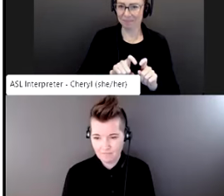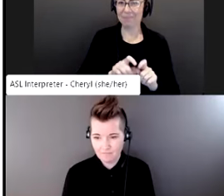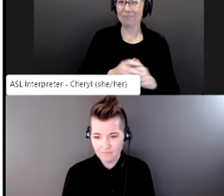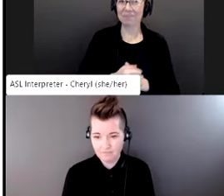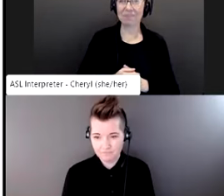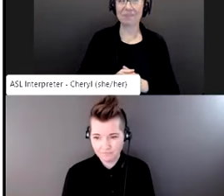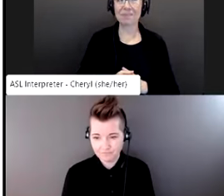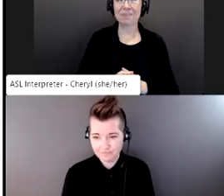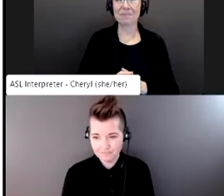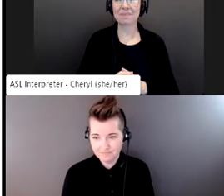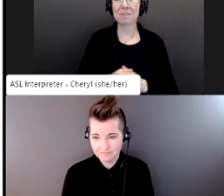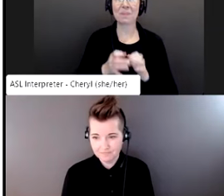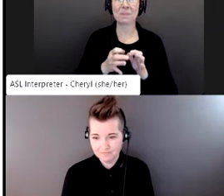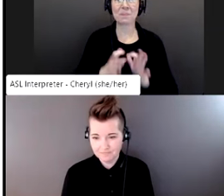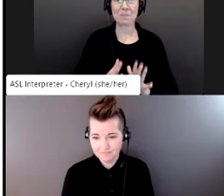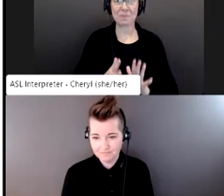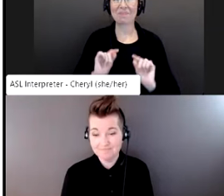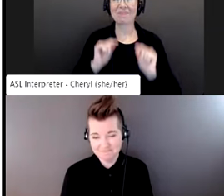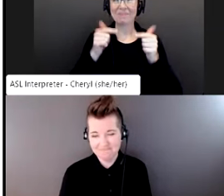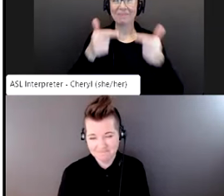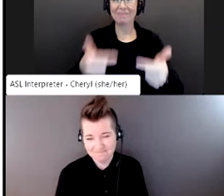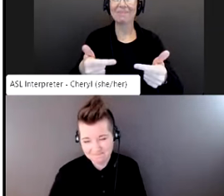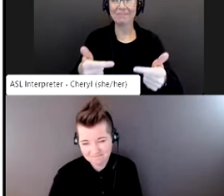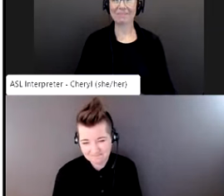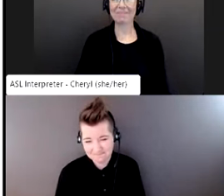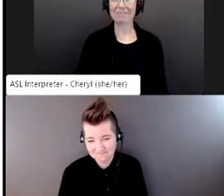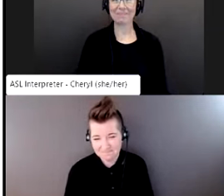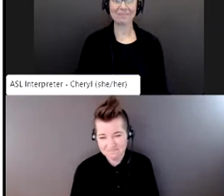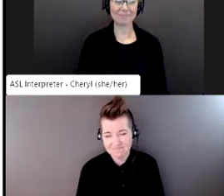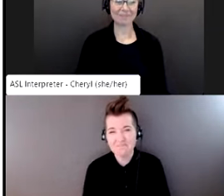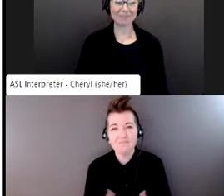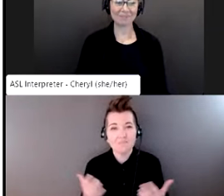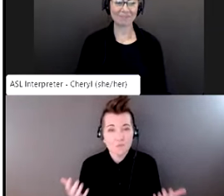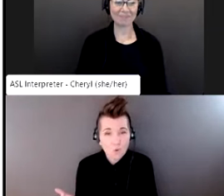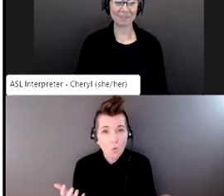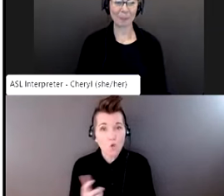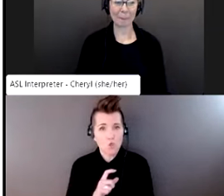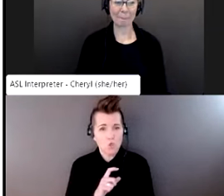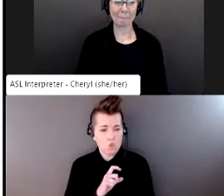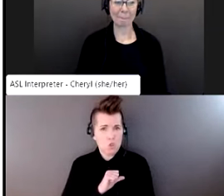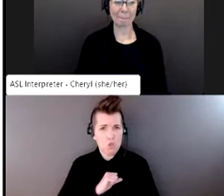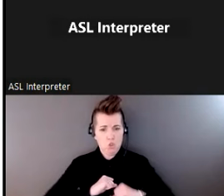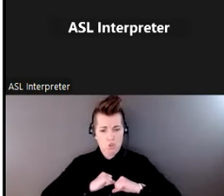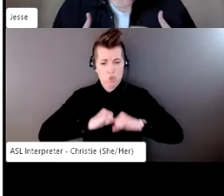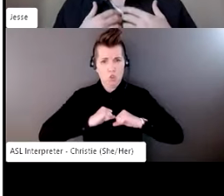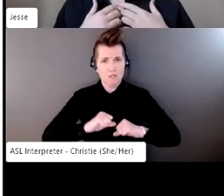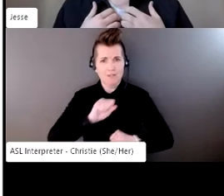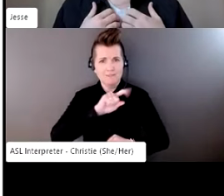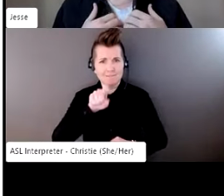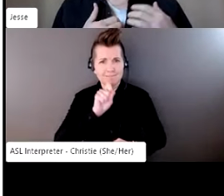enter the answer the way that you think the person will answer. So if it's a name, you capitalize the first letters or the first and last name. So it's case